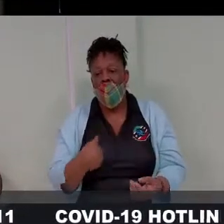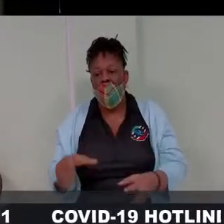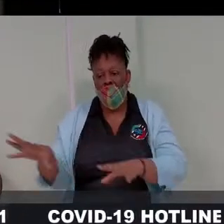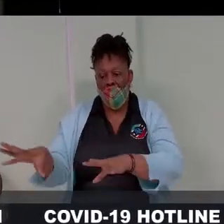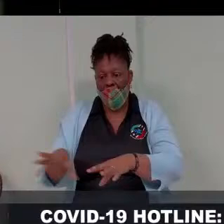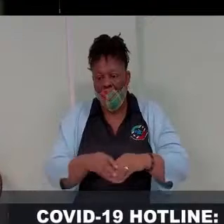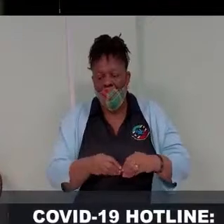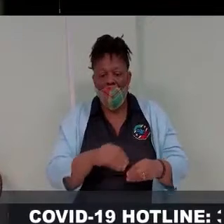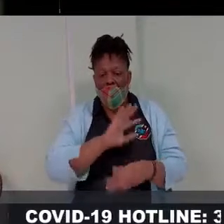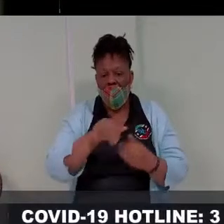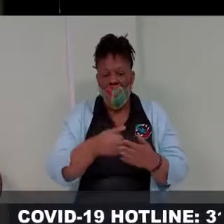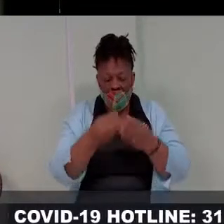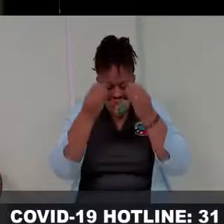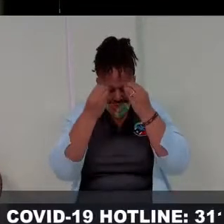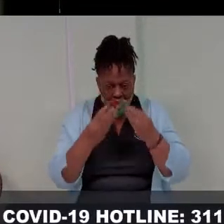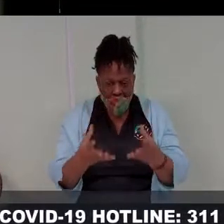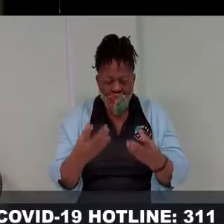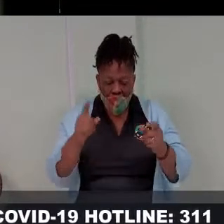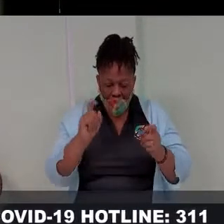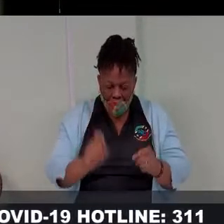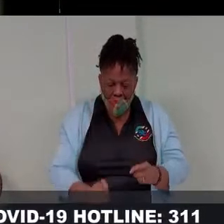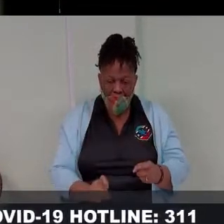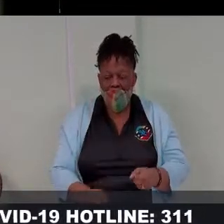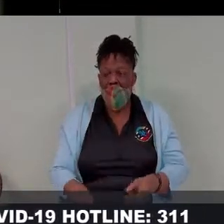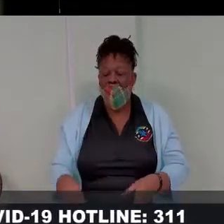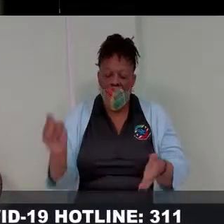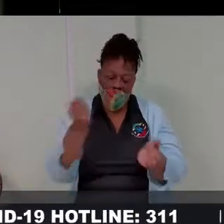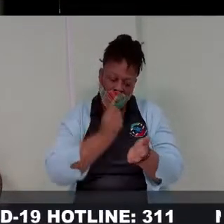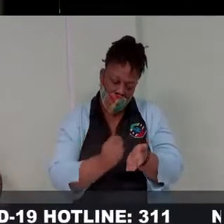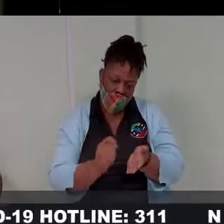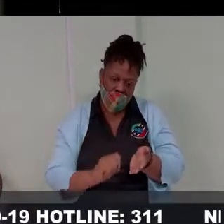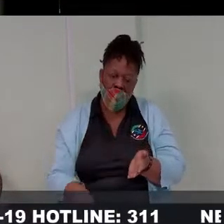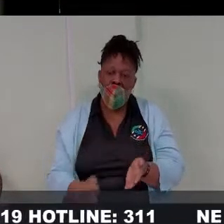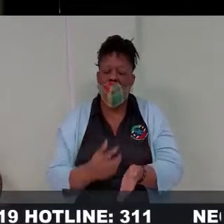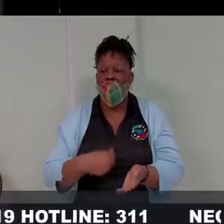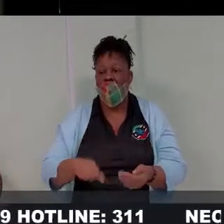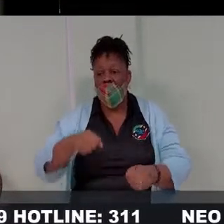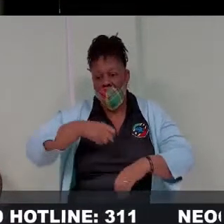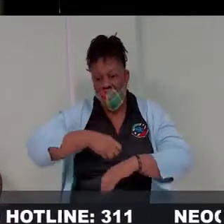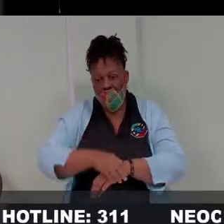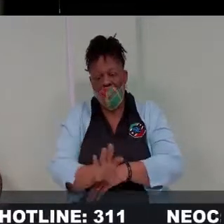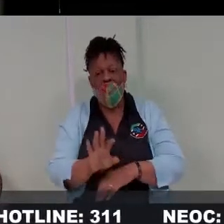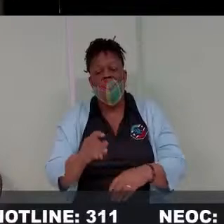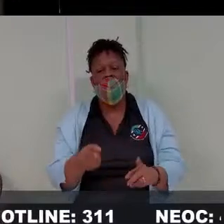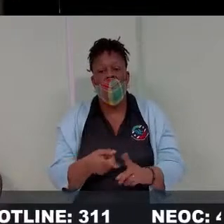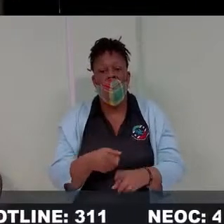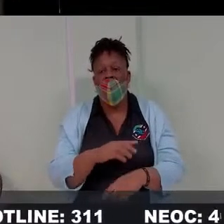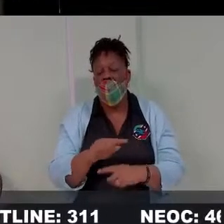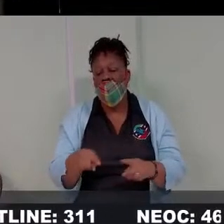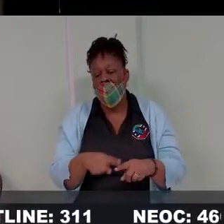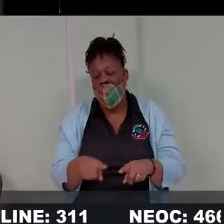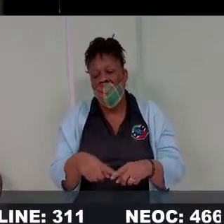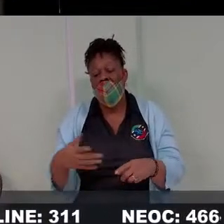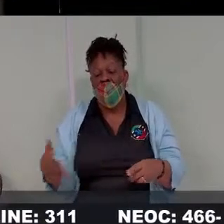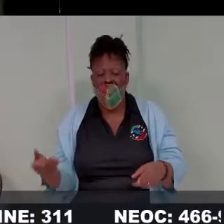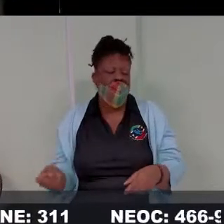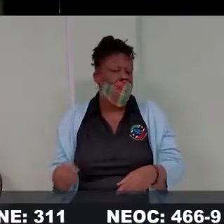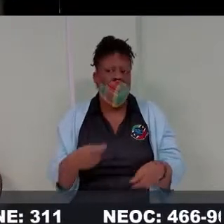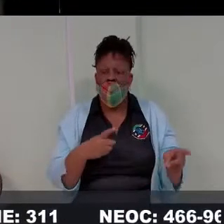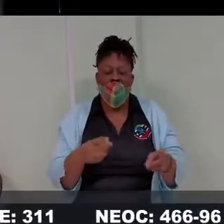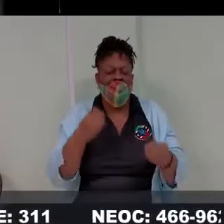into St. Kitts and Nevis and so on, verifying information, and they are playing a very important